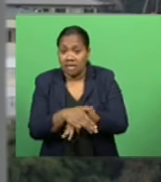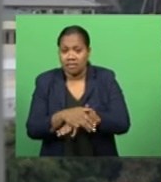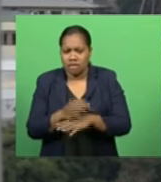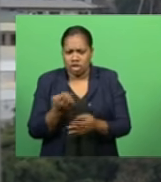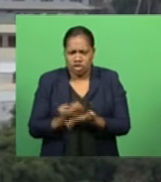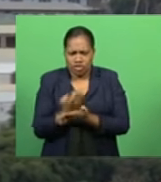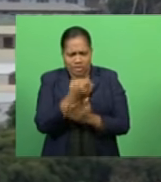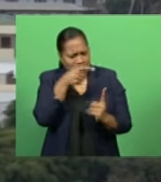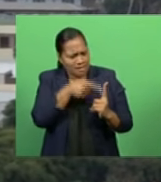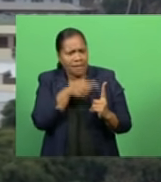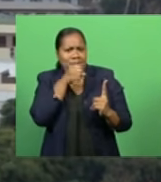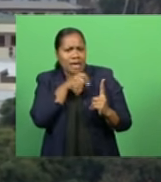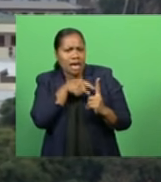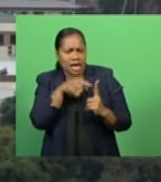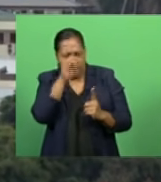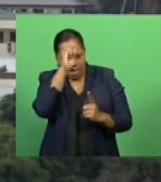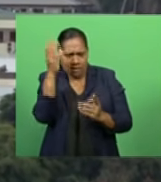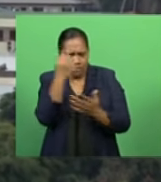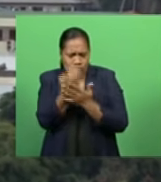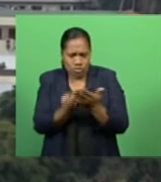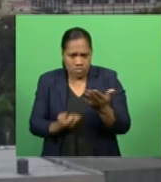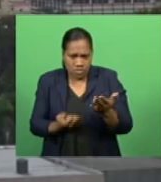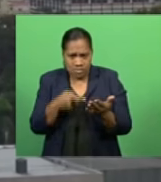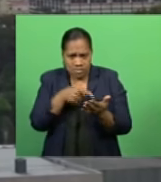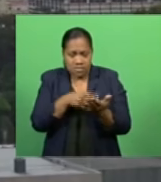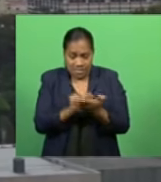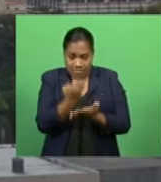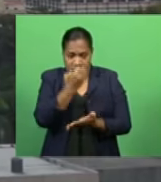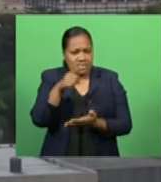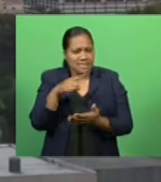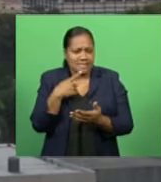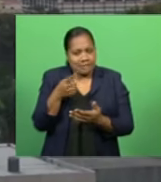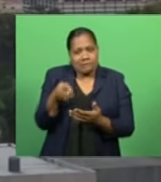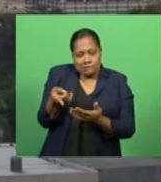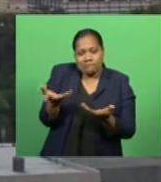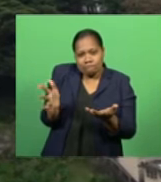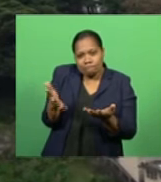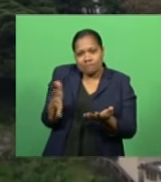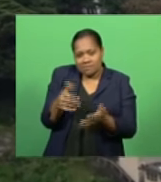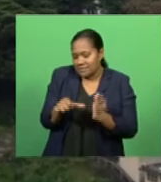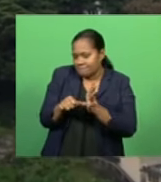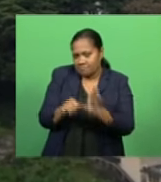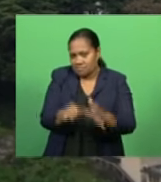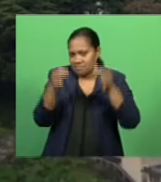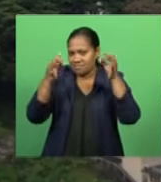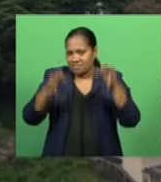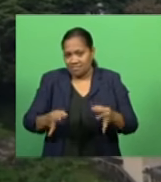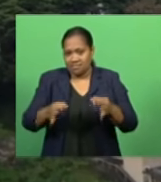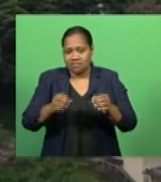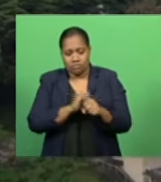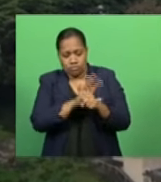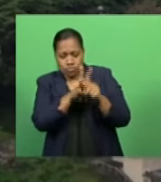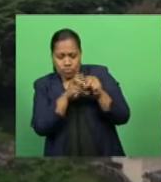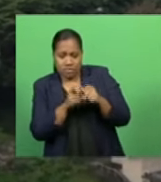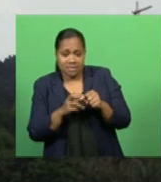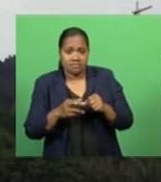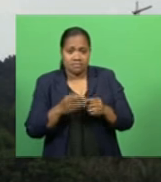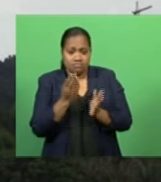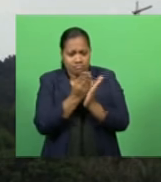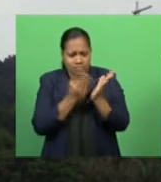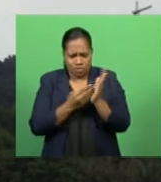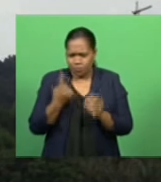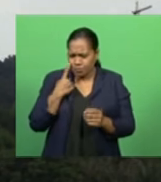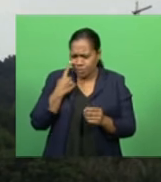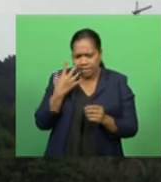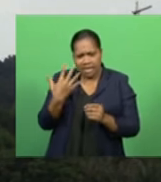Kishore says the Ministry of Economy may have to make some tough decisions. The COVID-19 response budget has already seen the state's loan